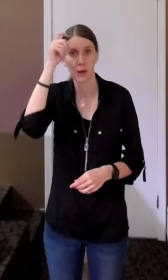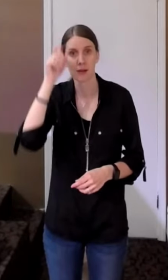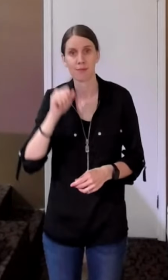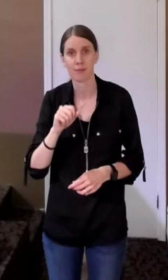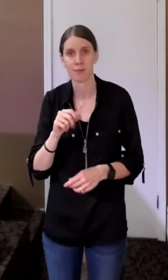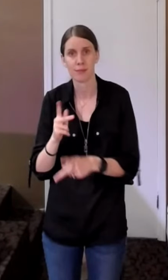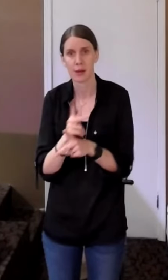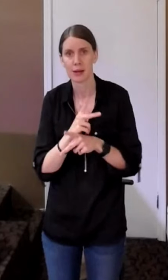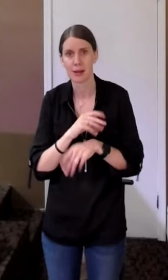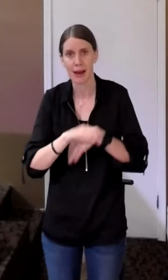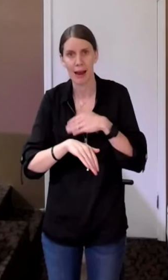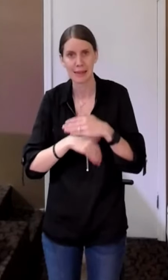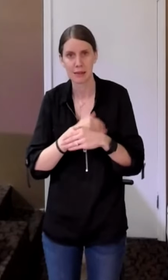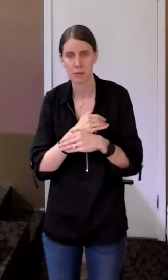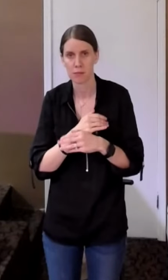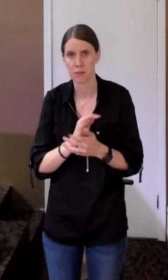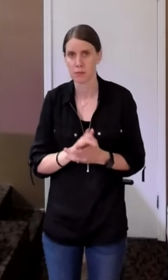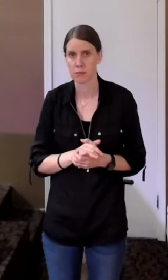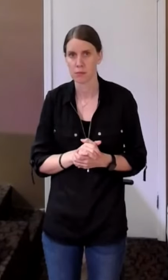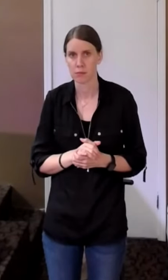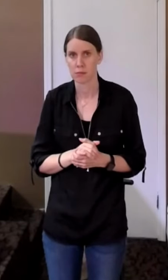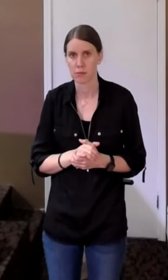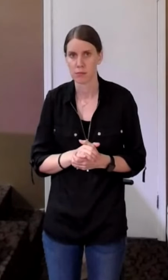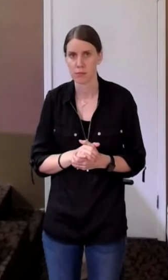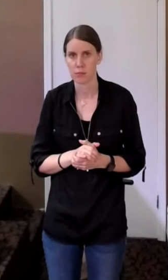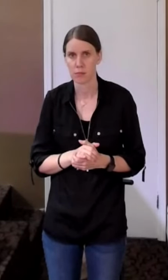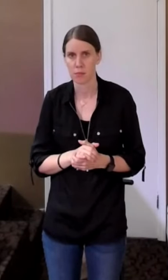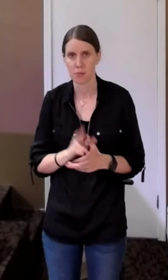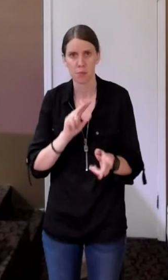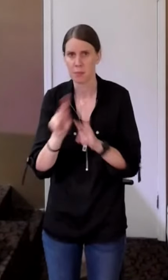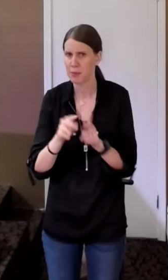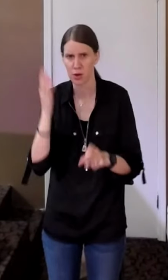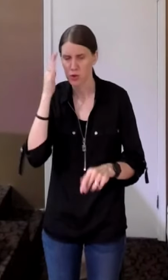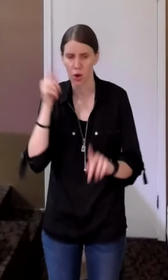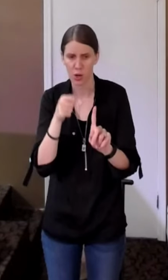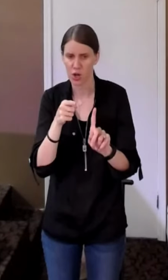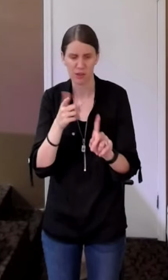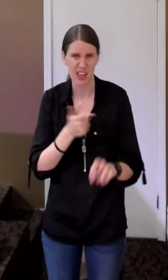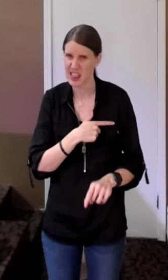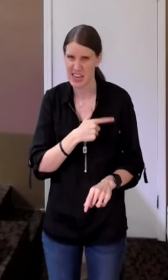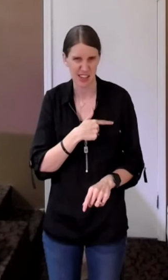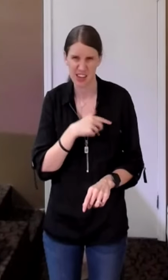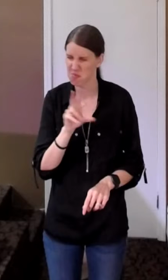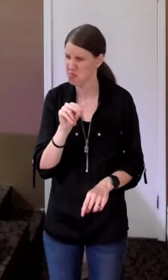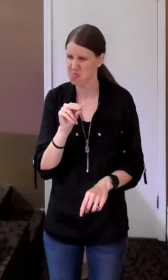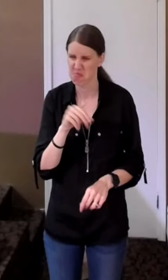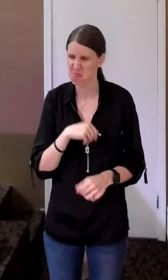and kind. She's not known for being lazy, idleness.